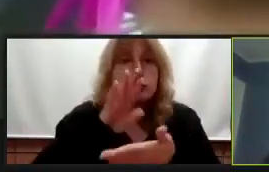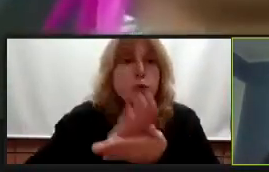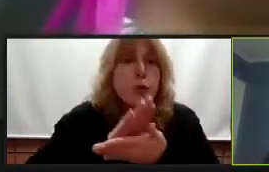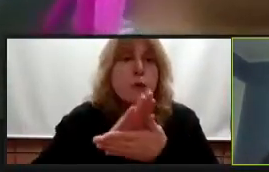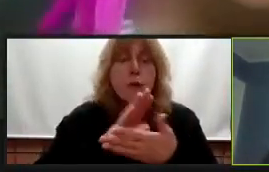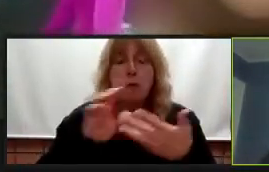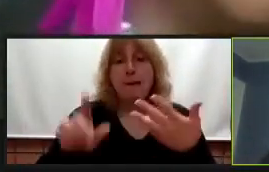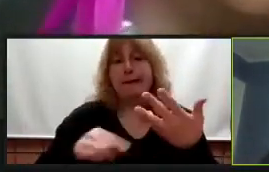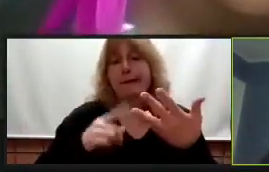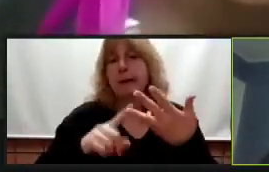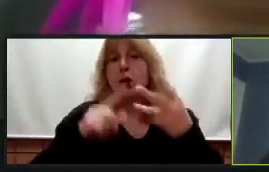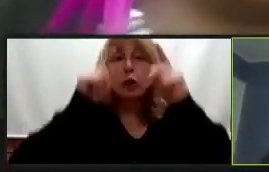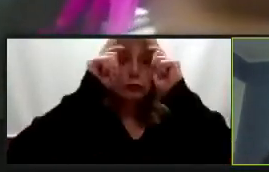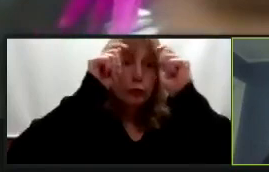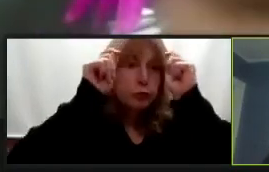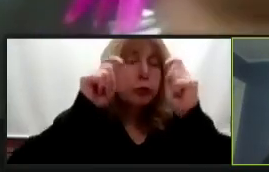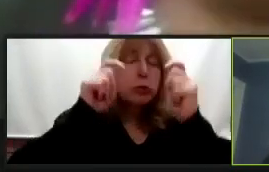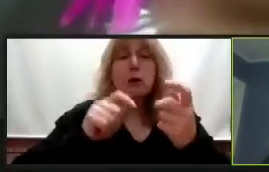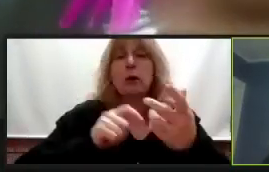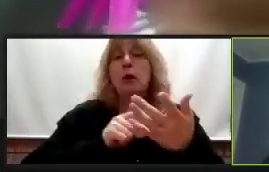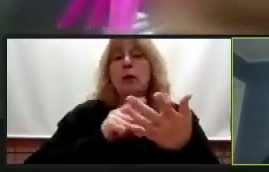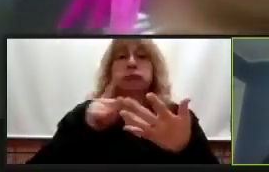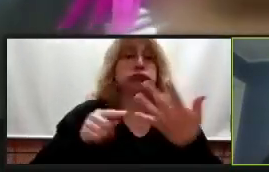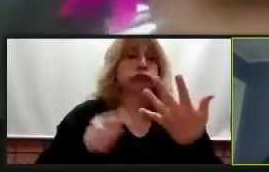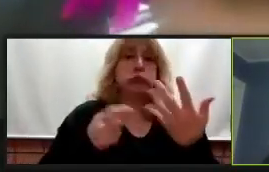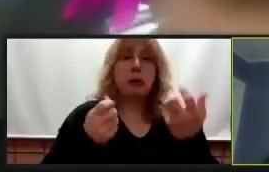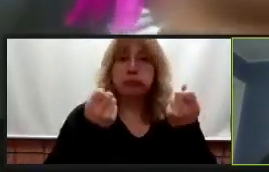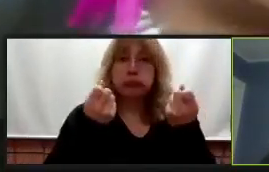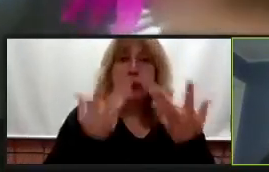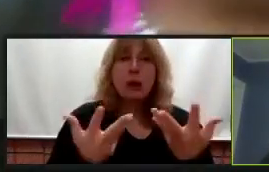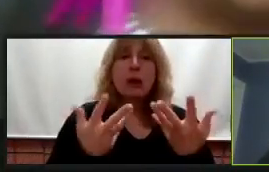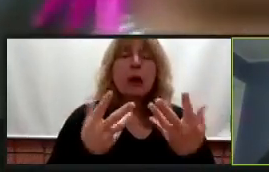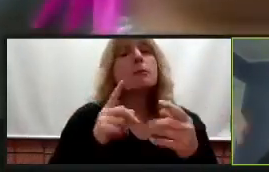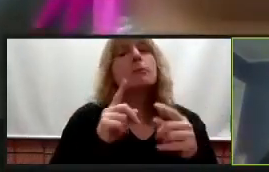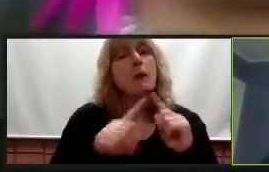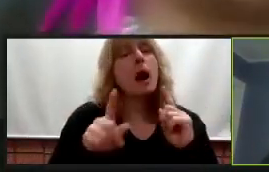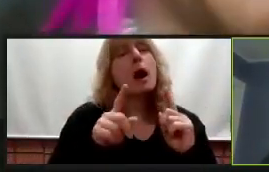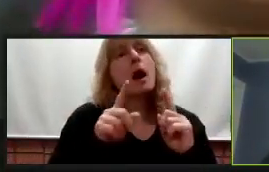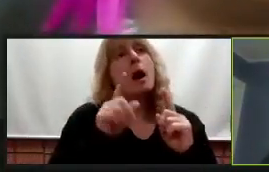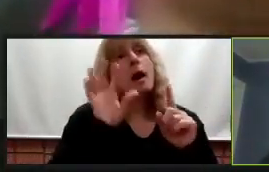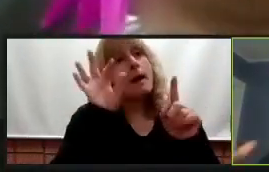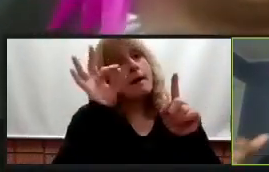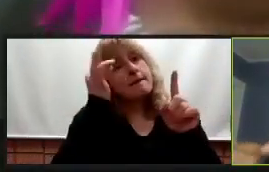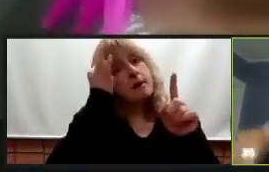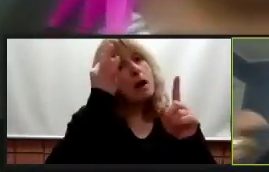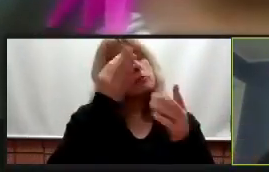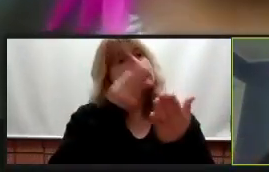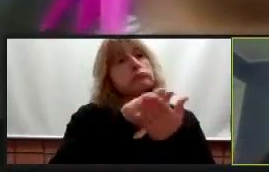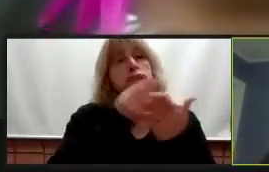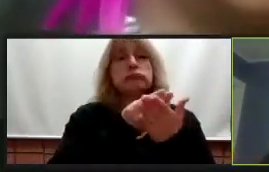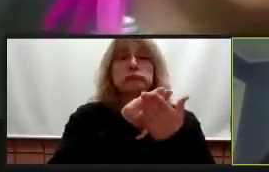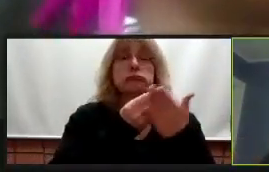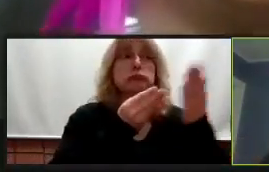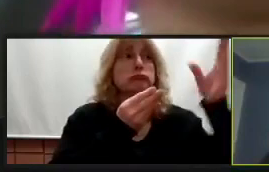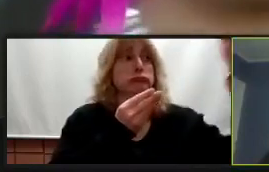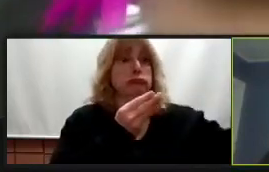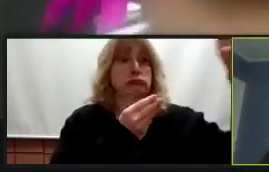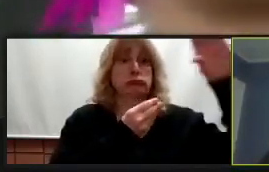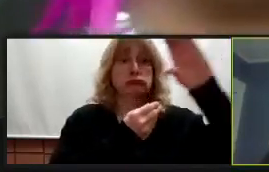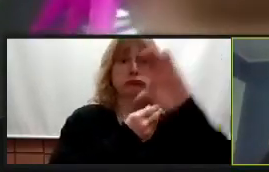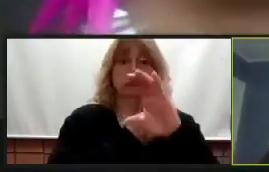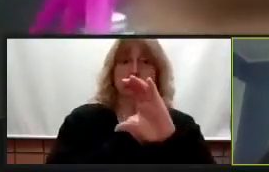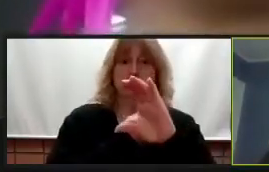been somewhat of an issue. Now, when federal funds are passed down to the states in a case like this,